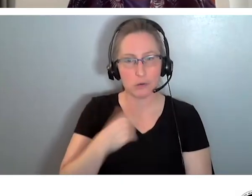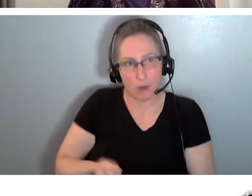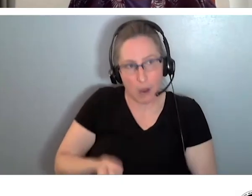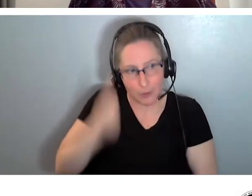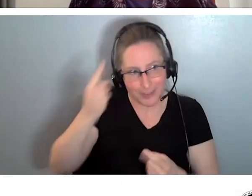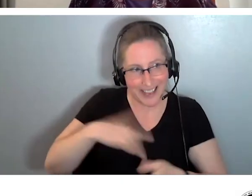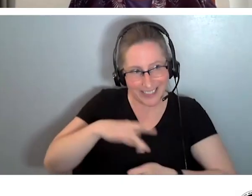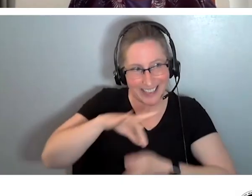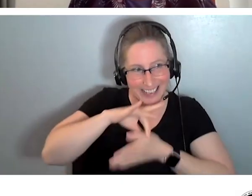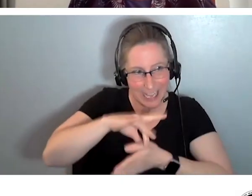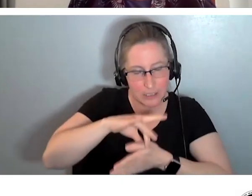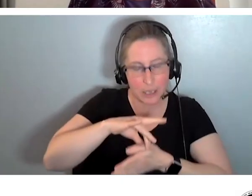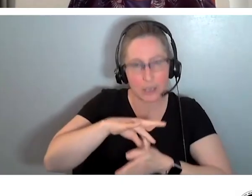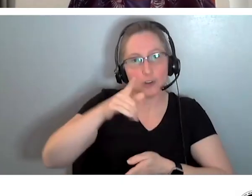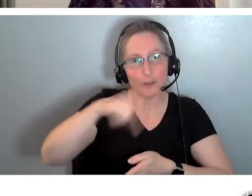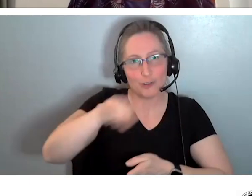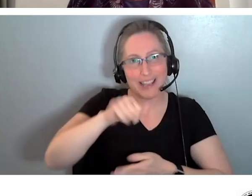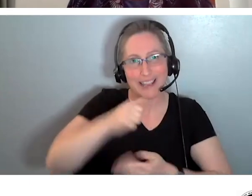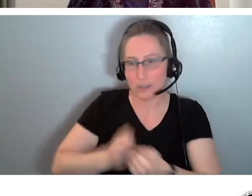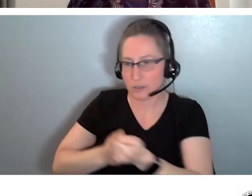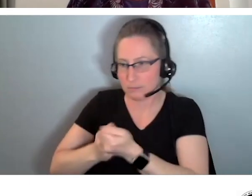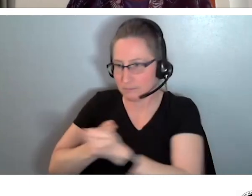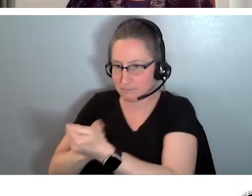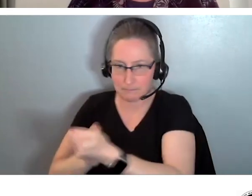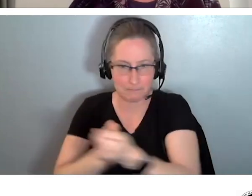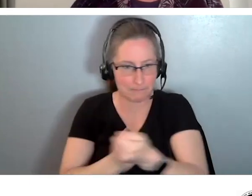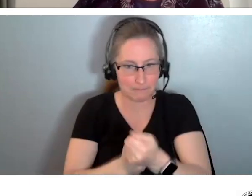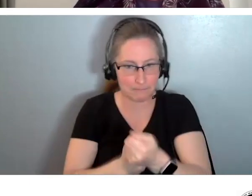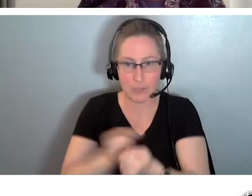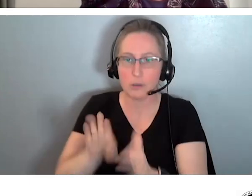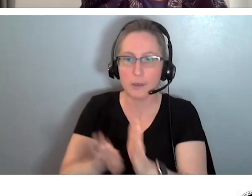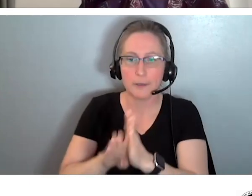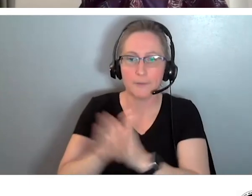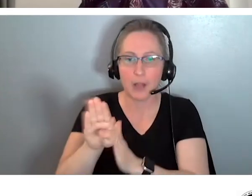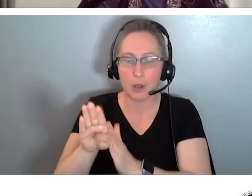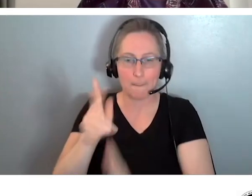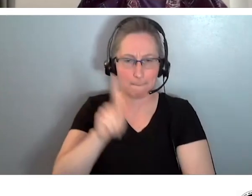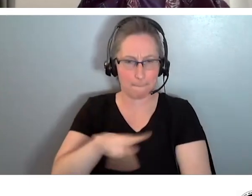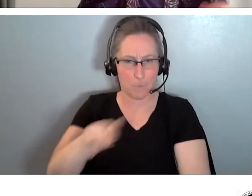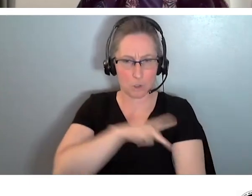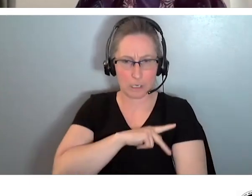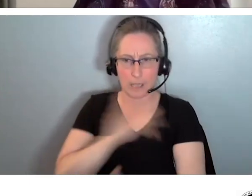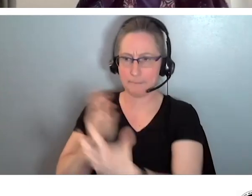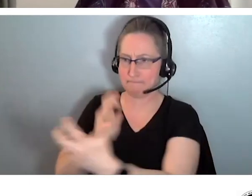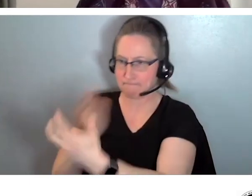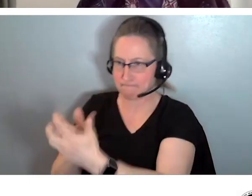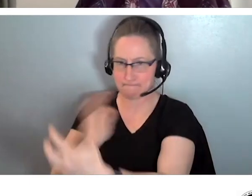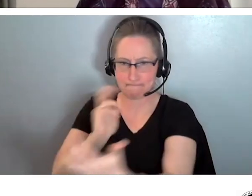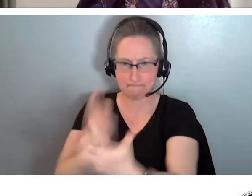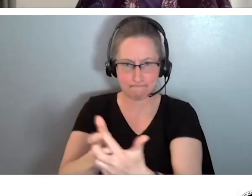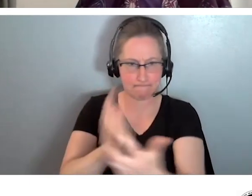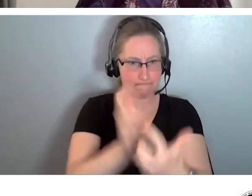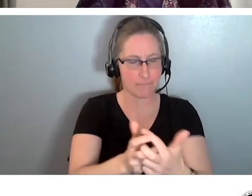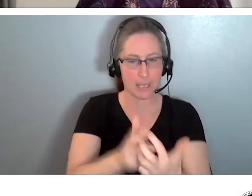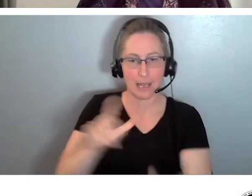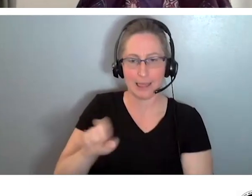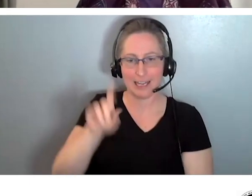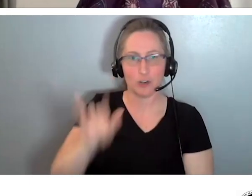knowledge, then you can support others to develop personalized literacy lessons that are appropriate and that